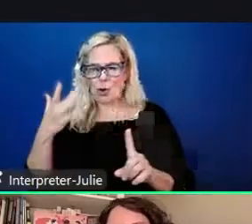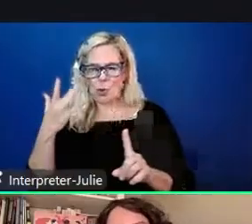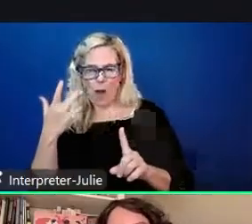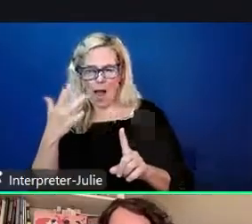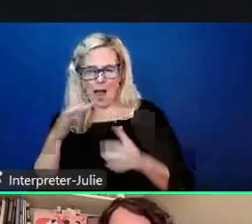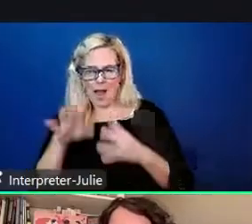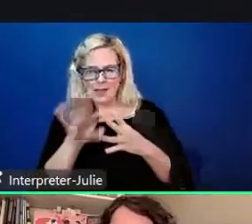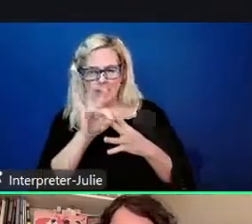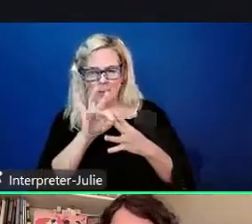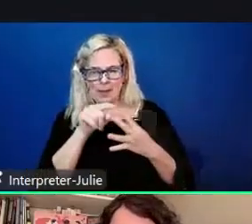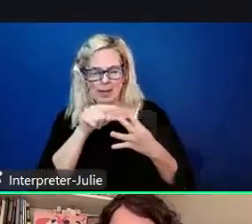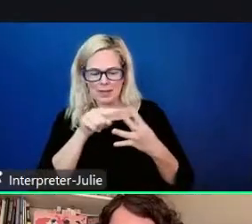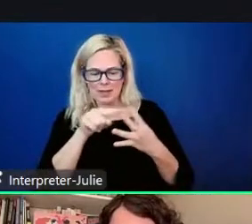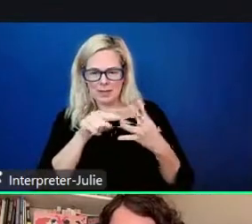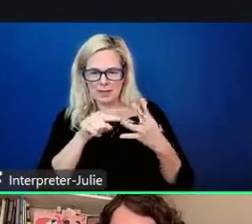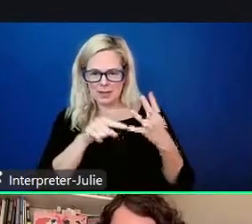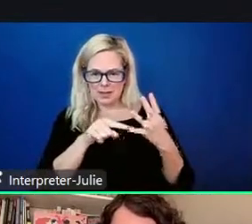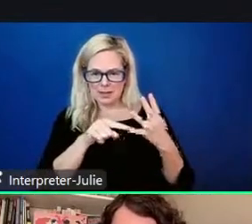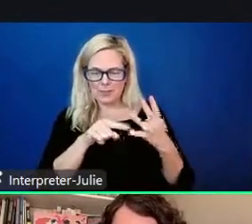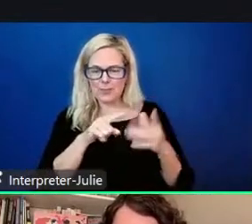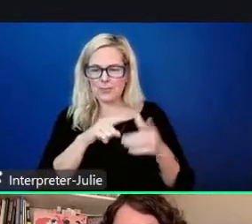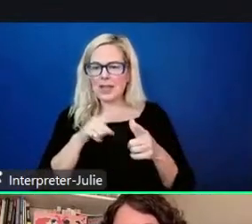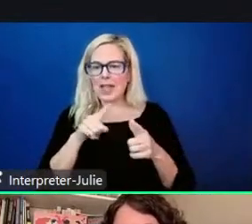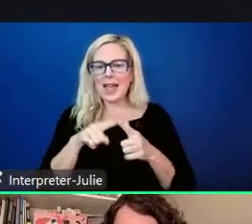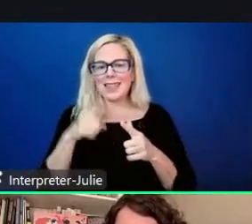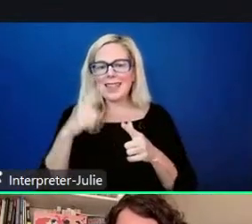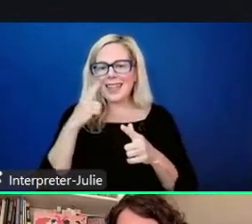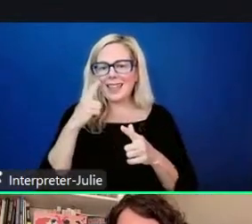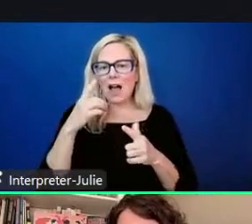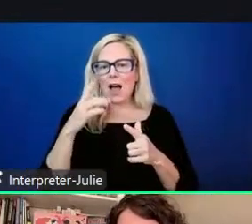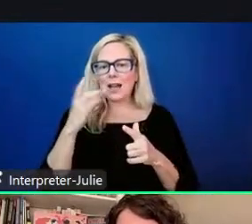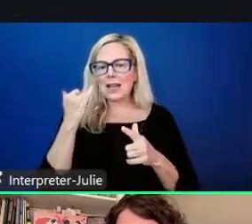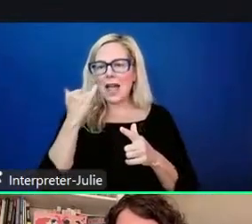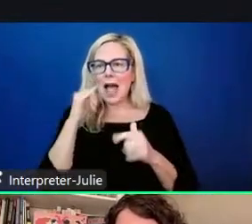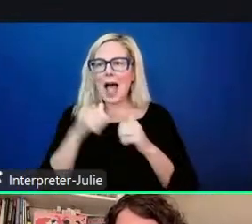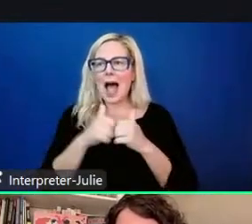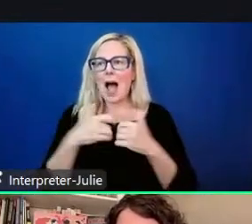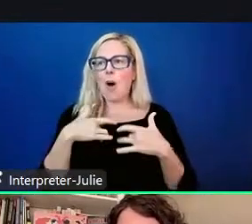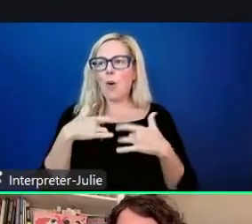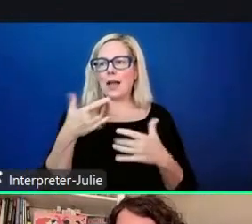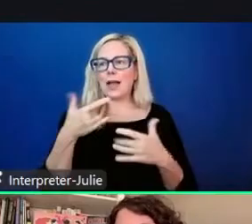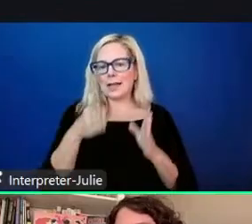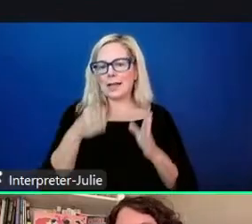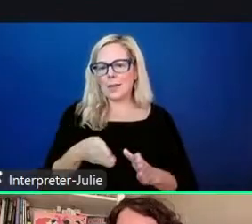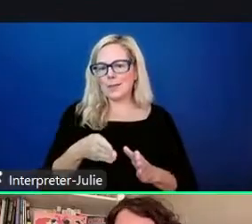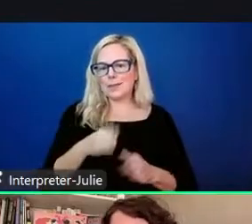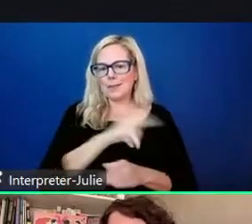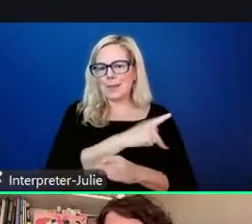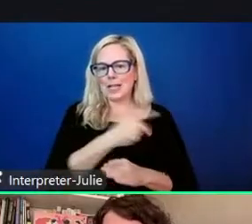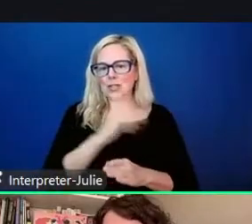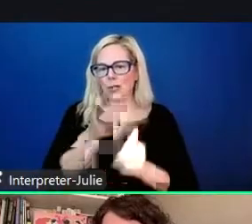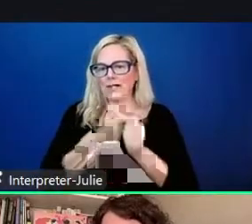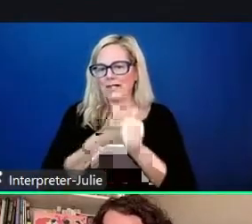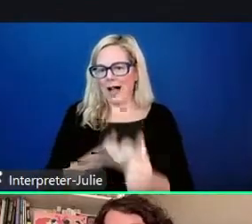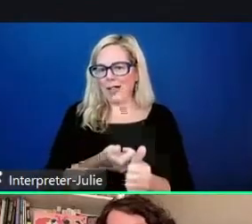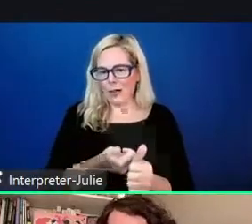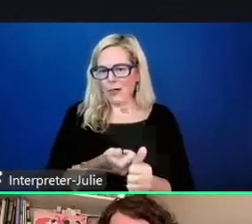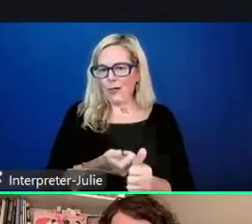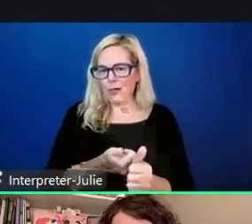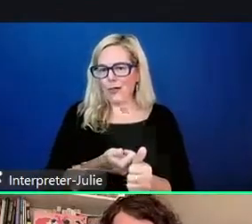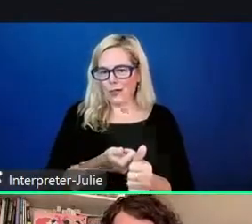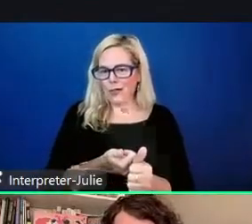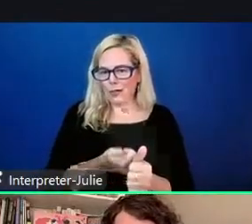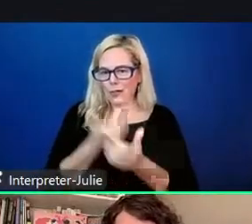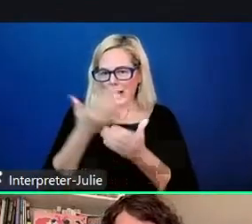we then asked them how likely they thought the patient was to follow through with their recommendations. We asked the same questions for both acute back pain